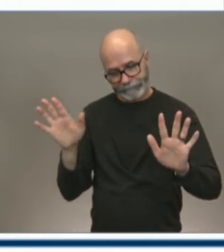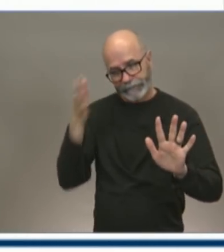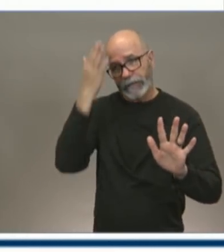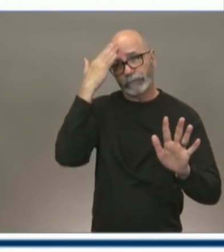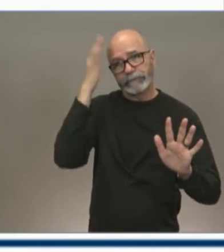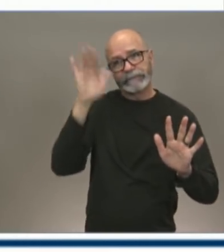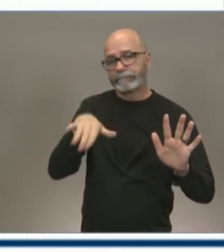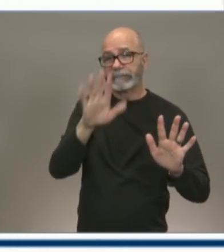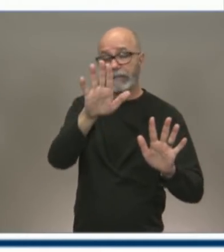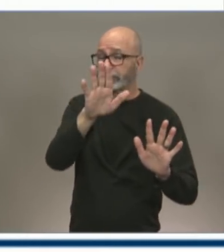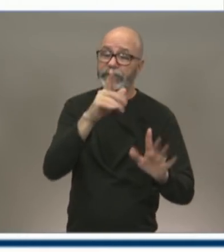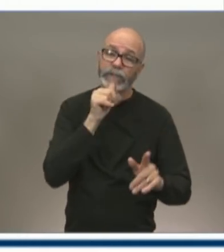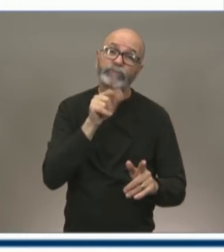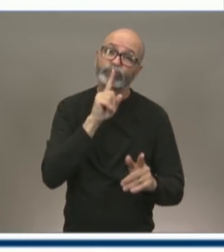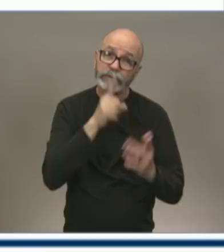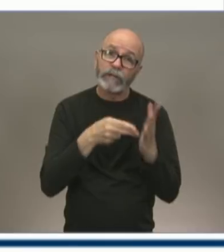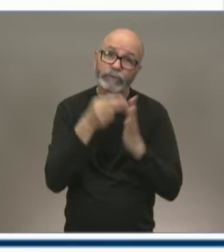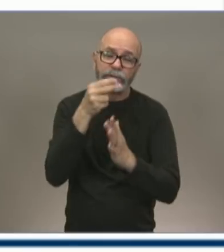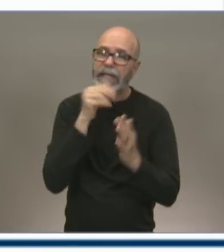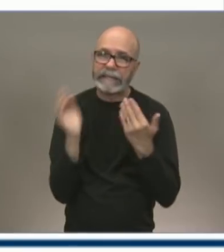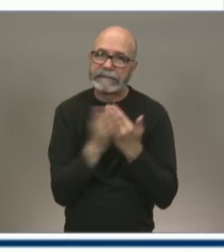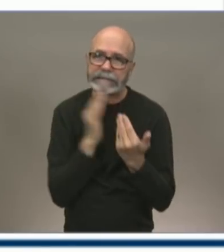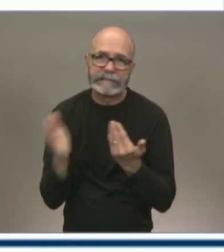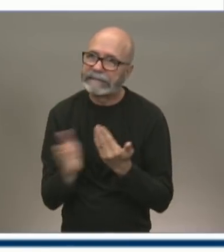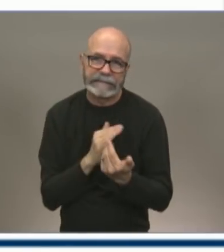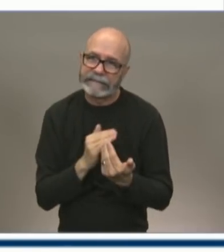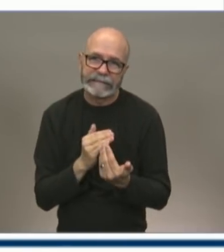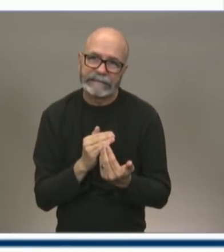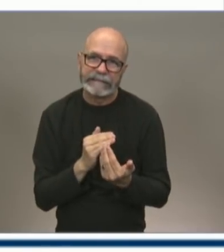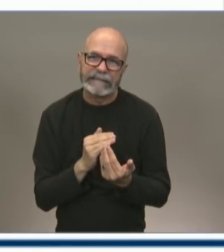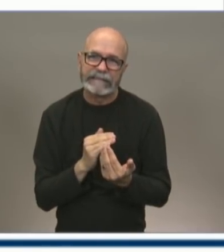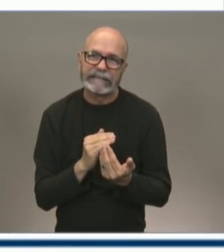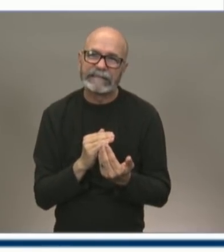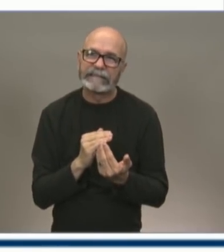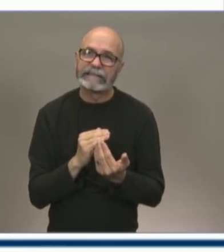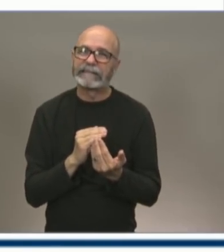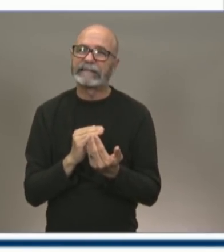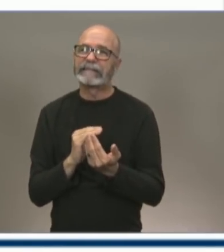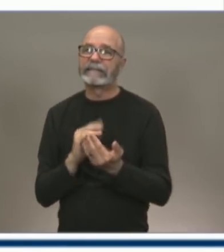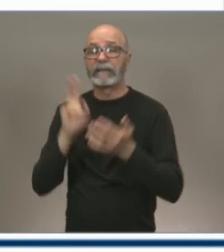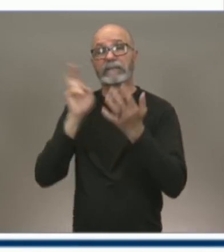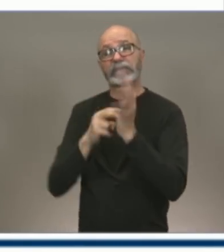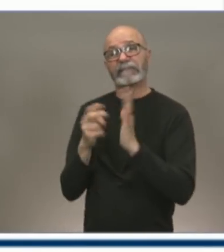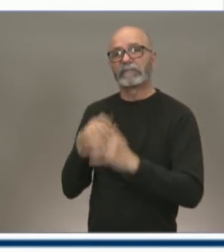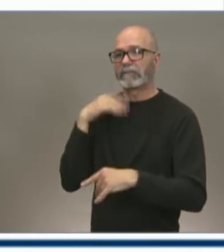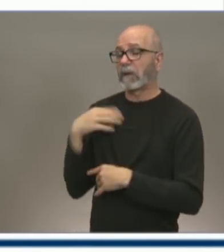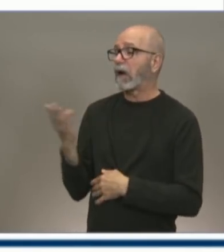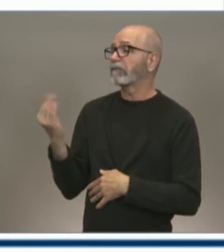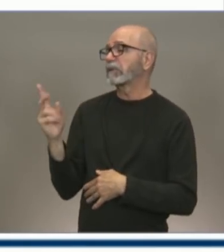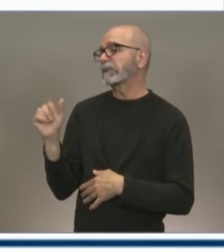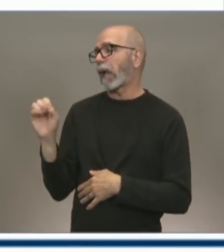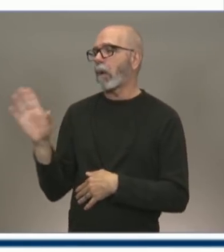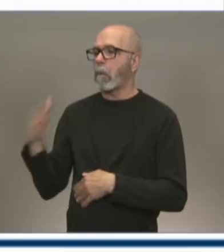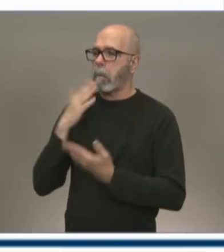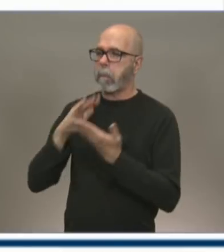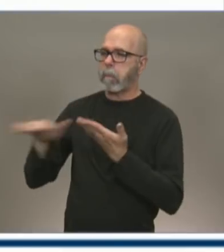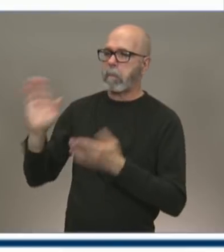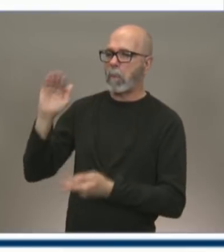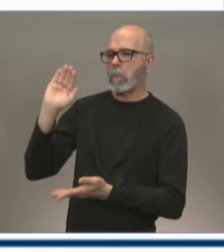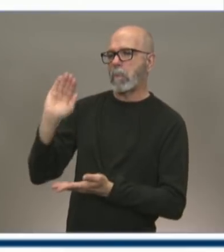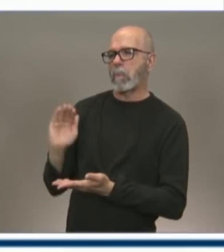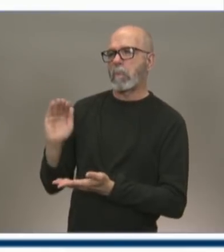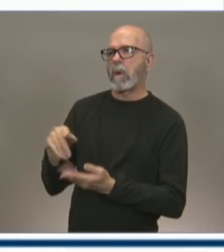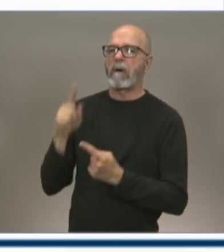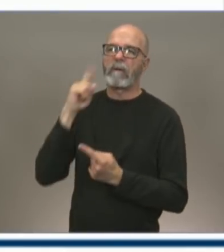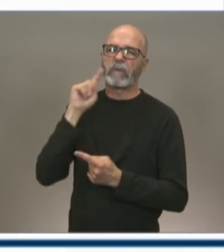which would say that you can safely decrease the quarantine period. If you're less than 14 days, you are